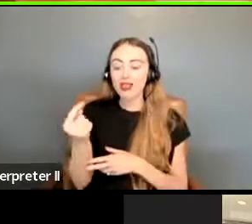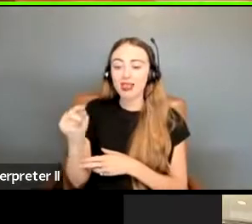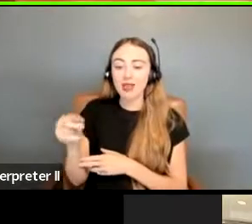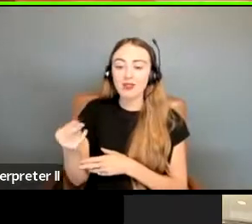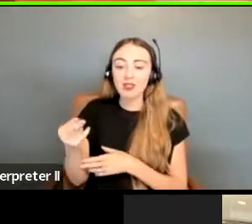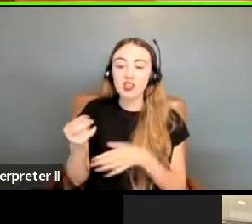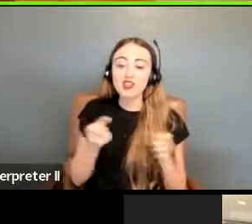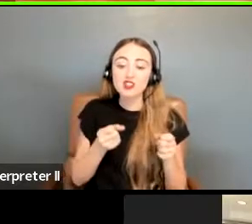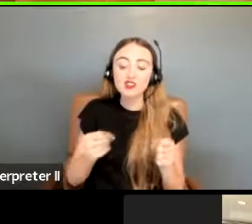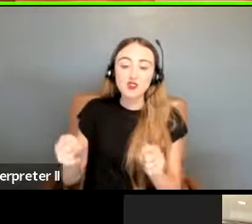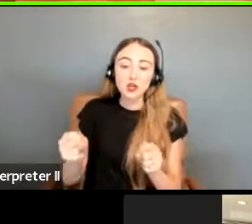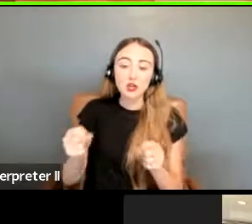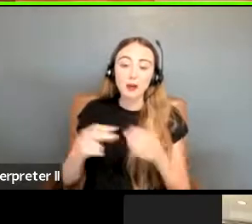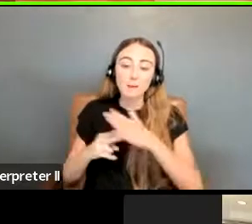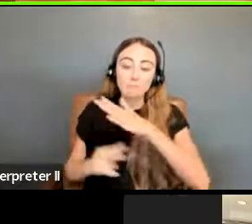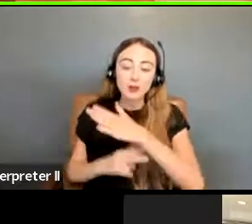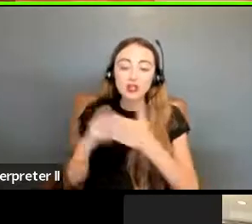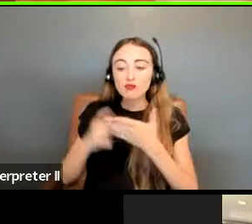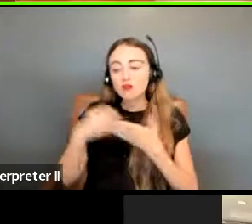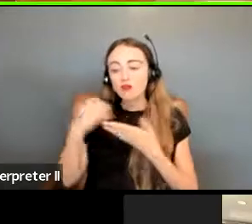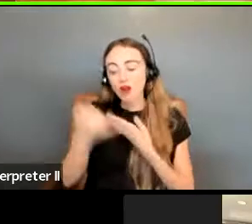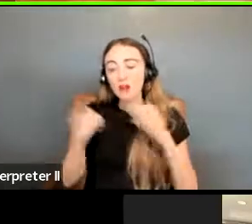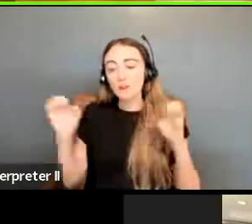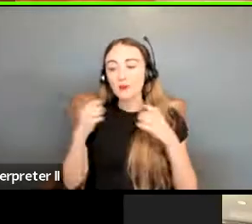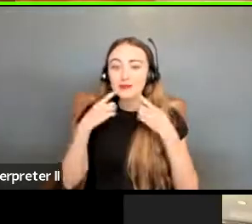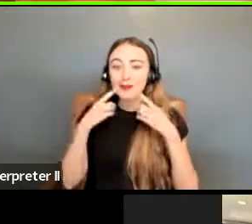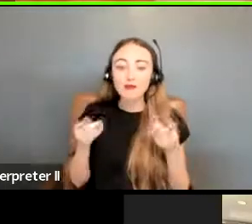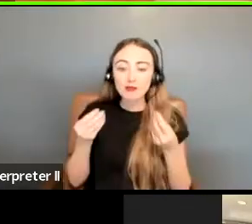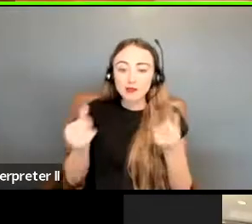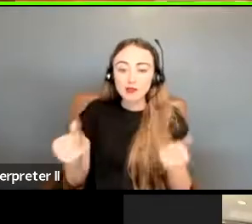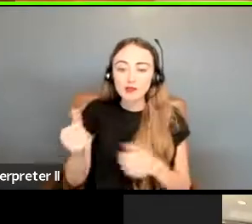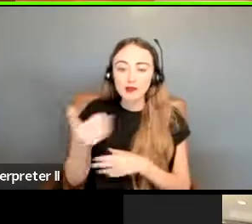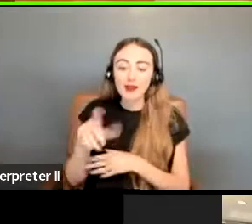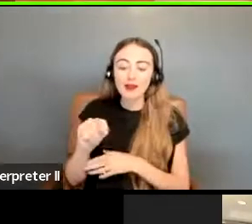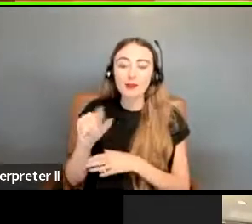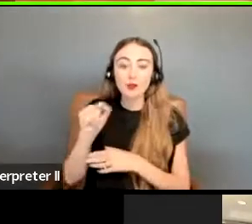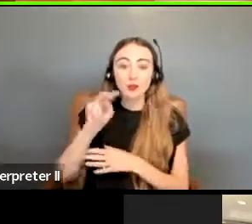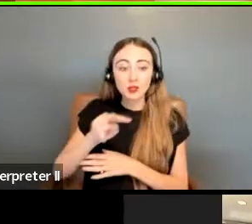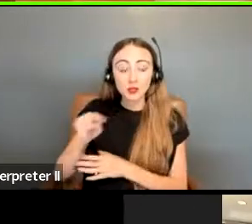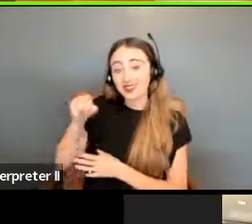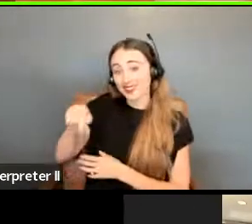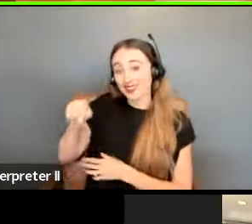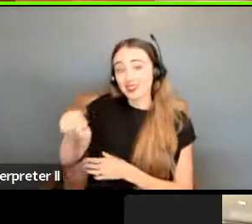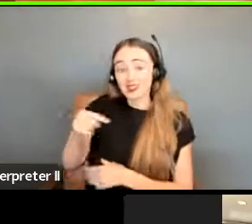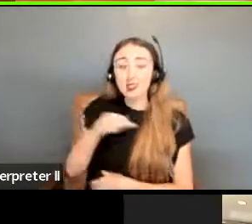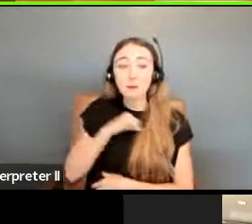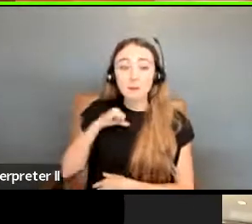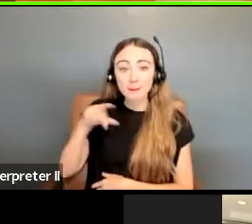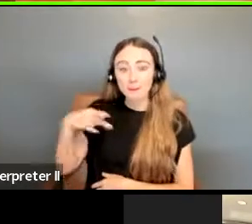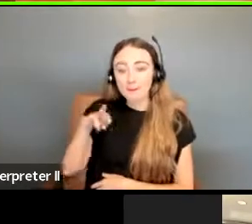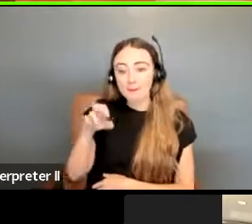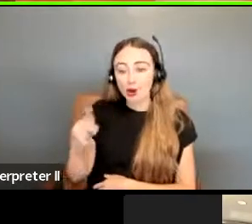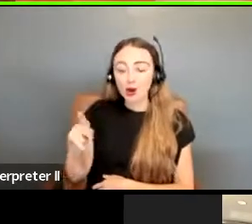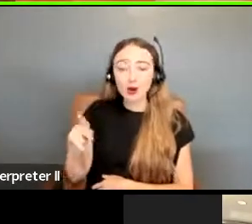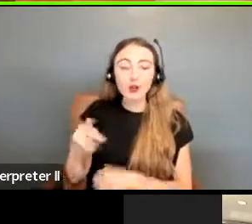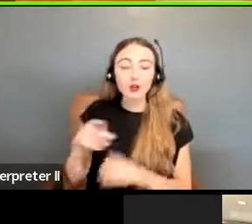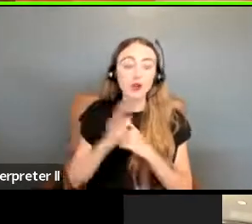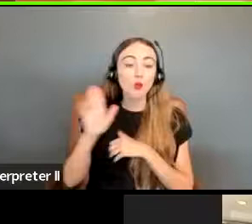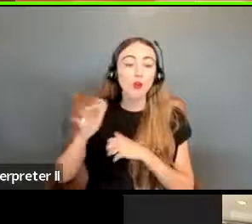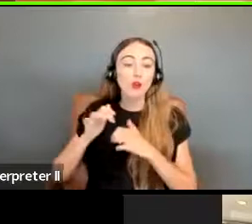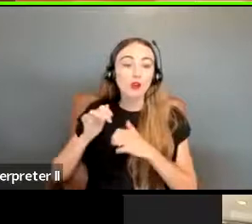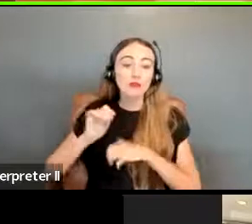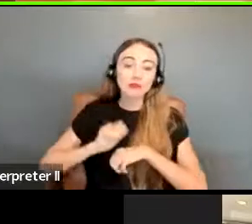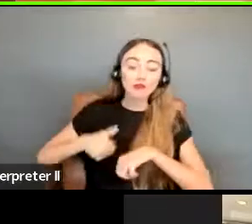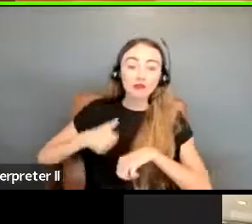Project Emergency Act and Declaration of 2022. The 11th Street Bridge Park is a landmark project that will construct a